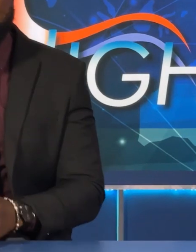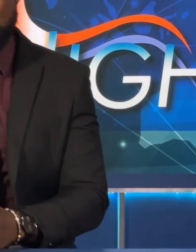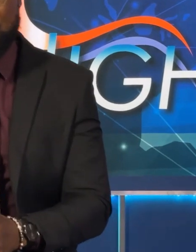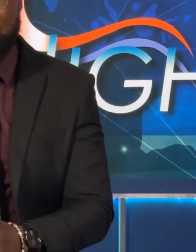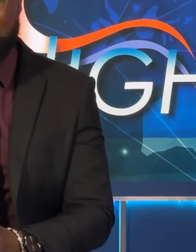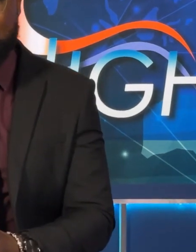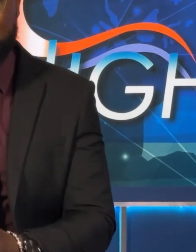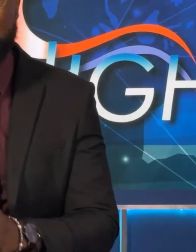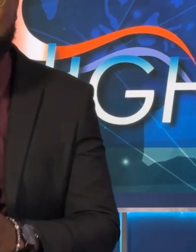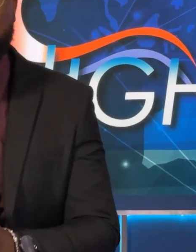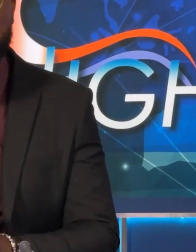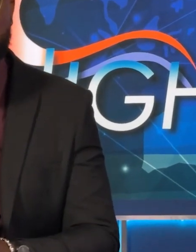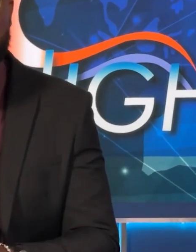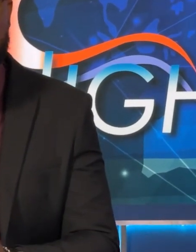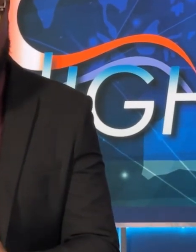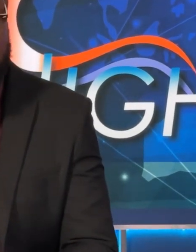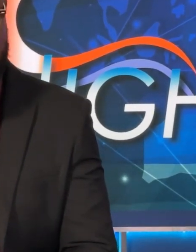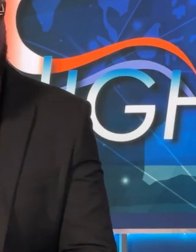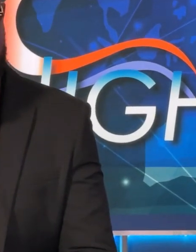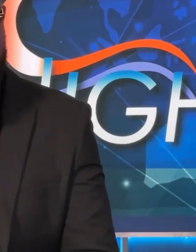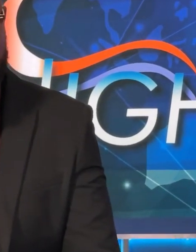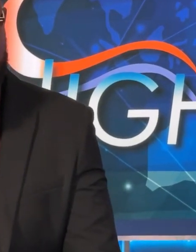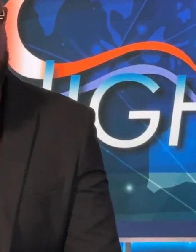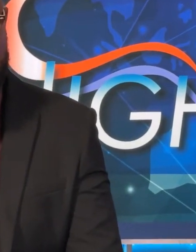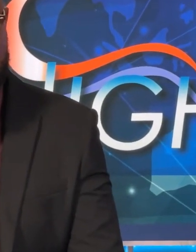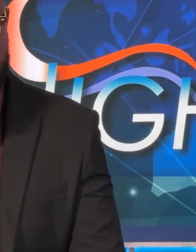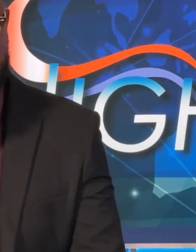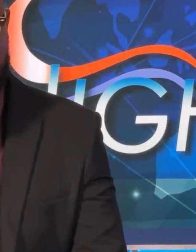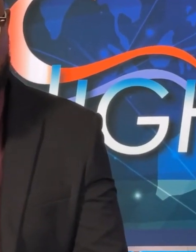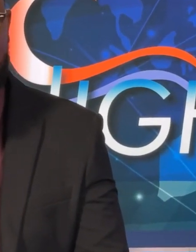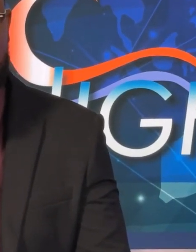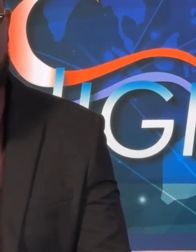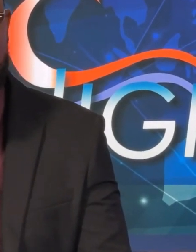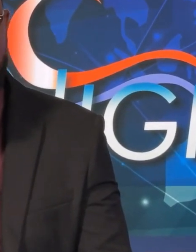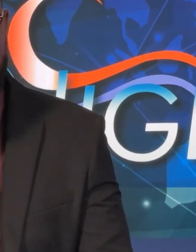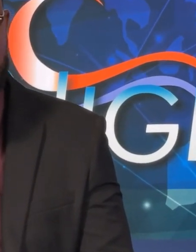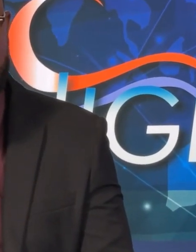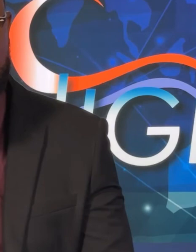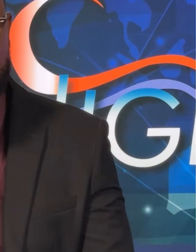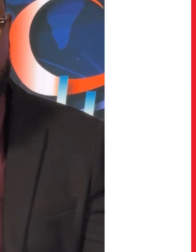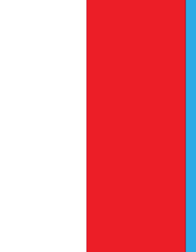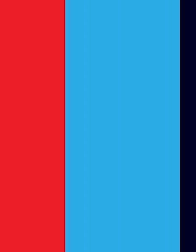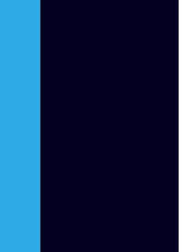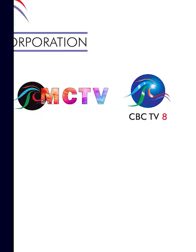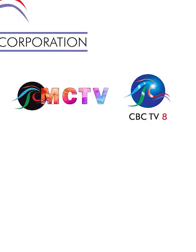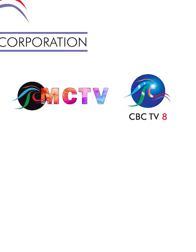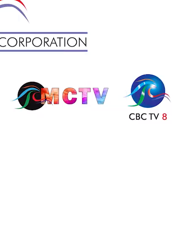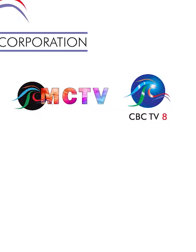Thanks for visiting us. To get more stories like this one, like and subscribe to our YouTube channel.